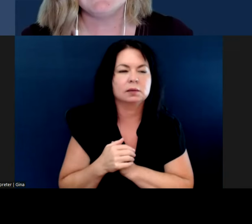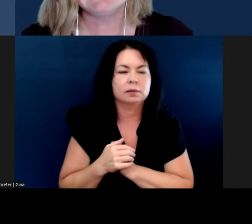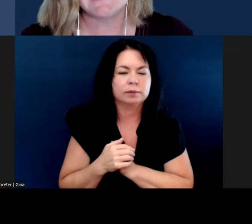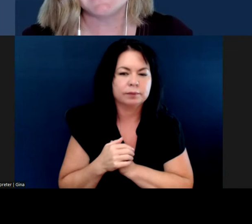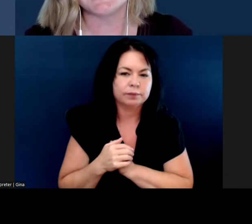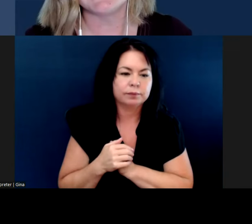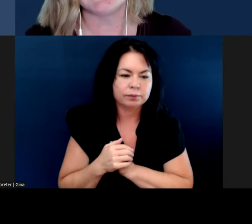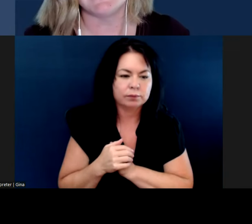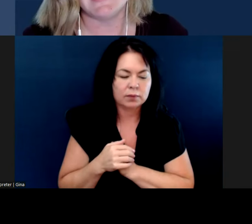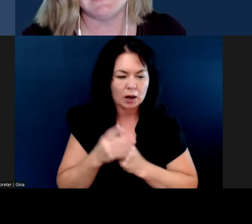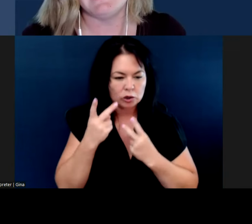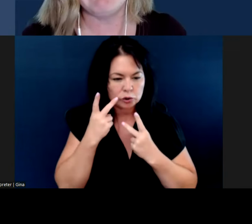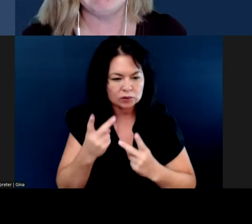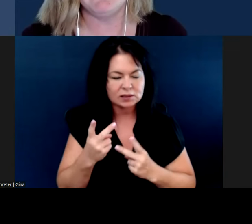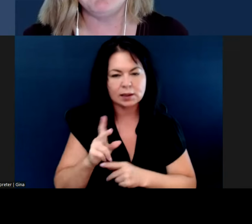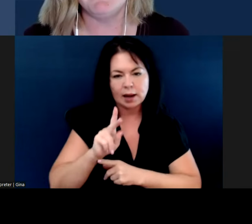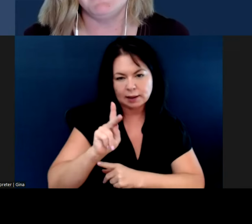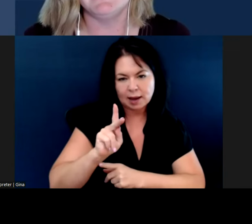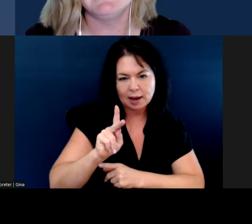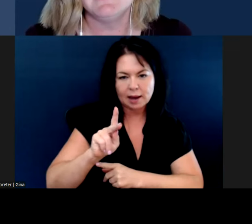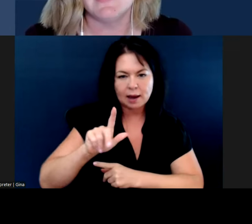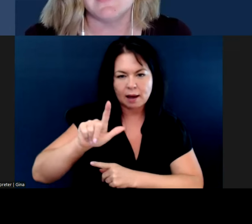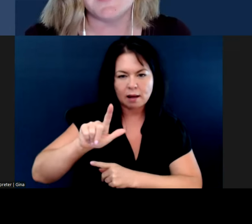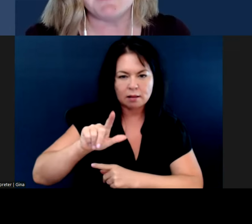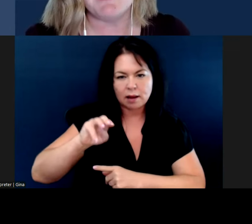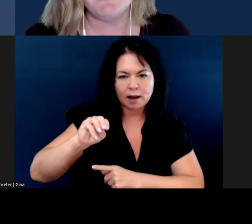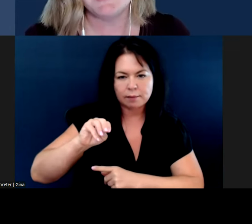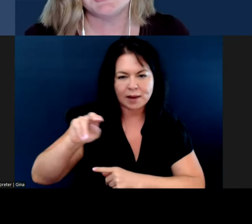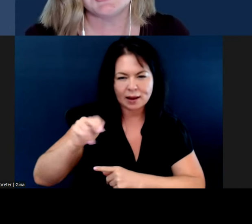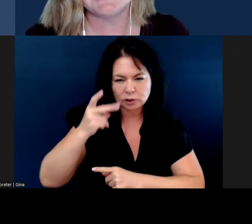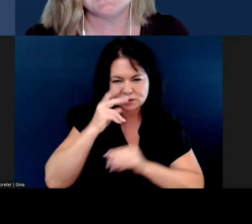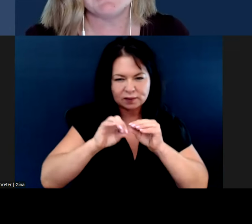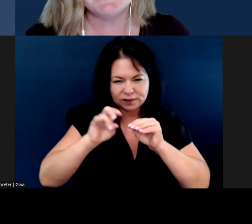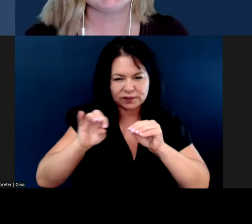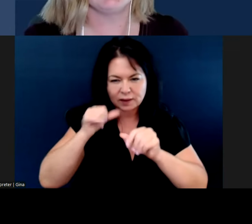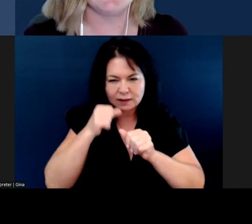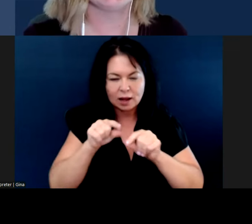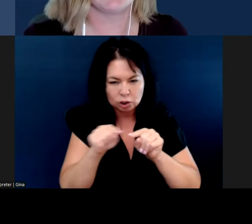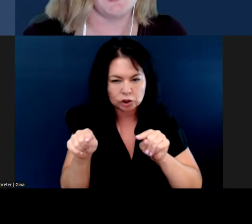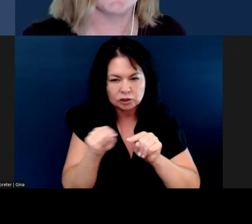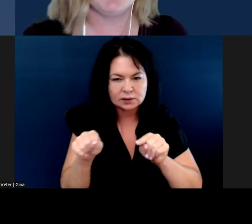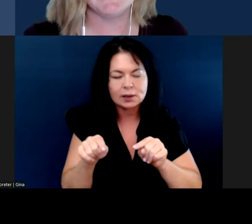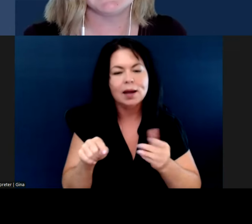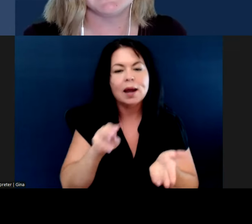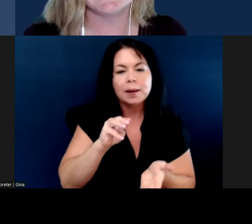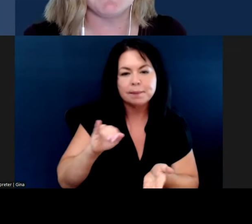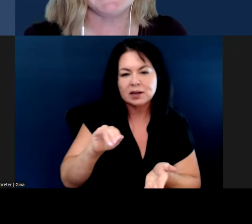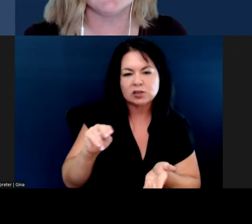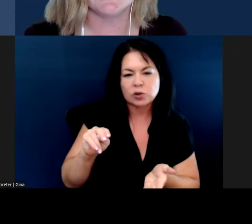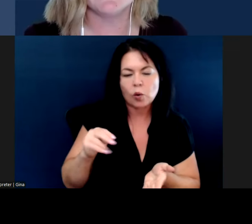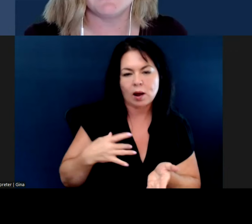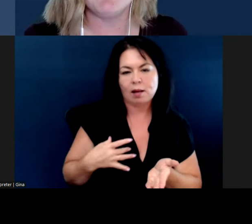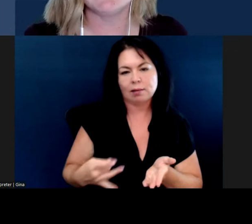see those letters, the K, L, M, N. That just shows you, so Minnesota likes to call their plans